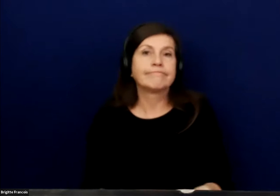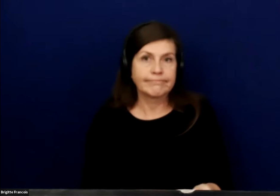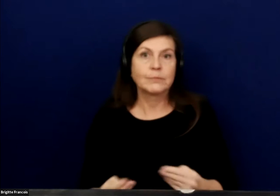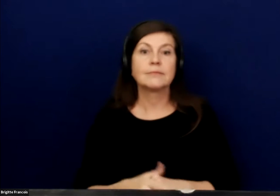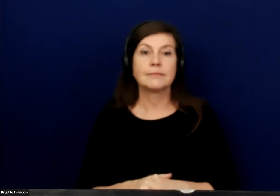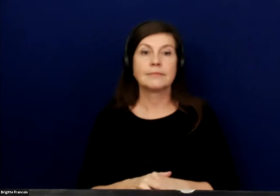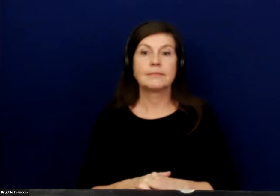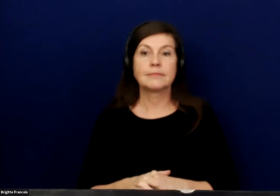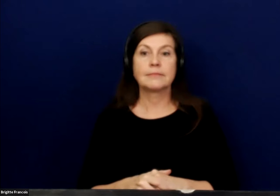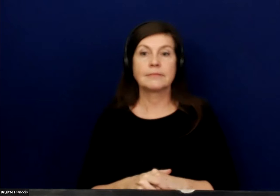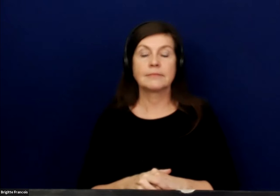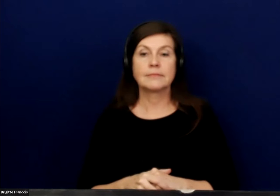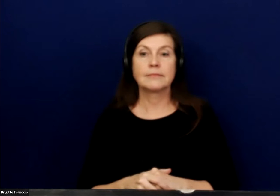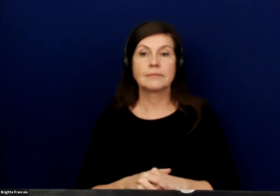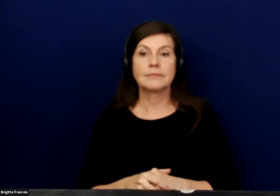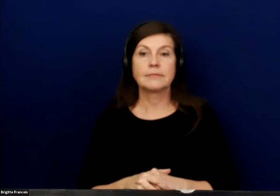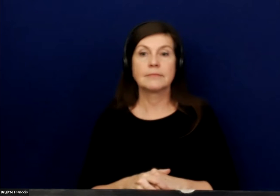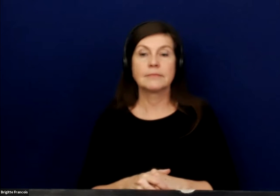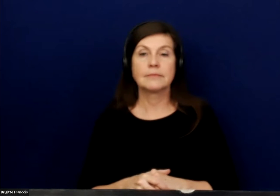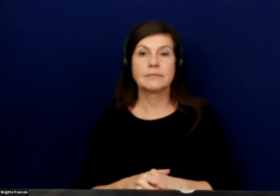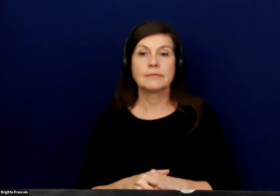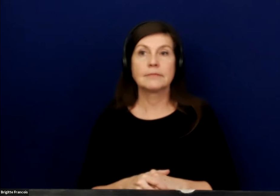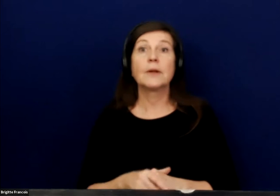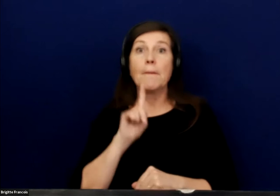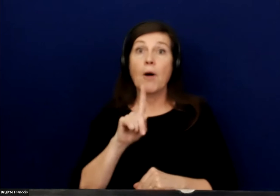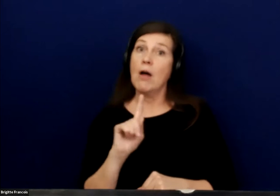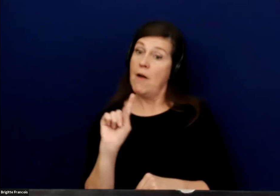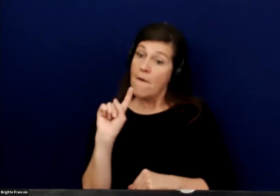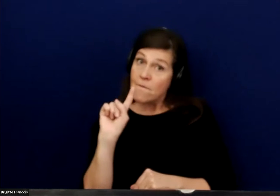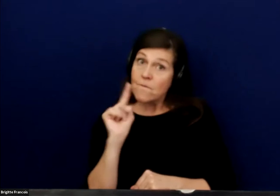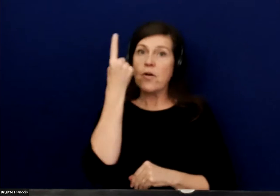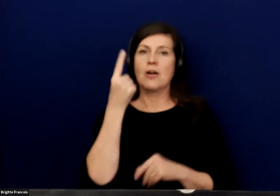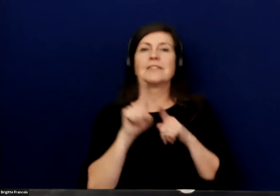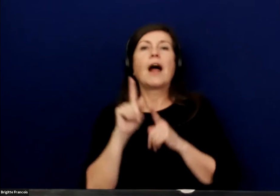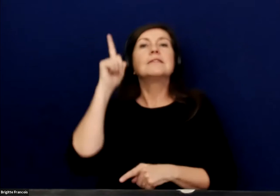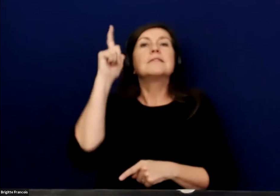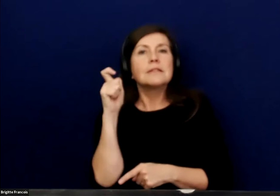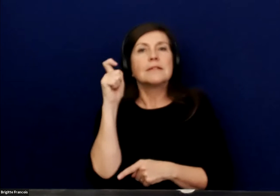really starts with the project owners, because Busti, for instance,